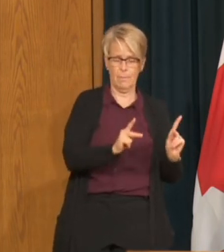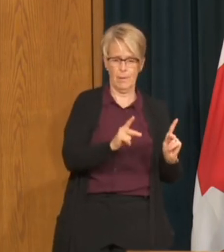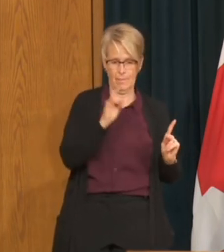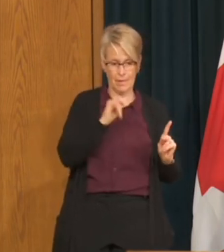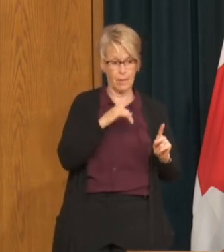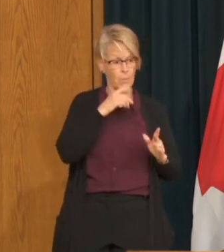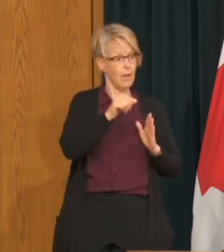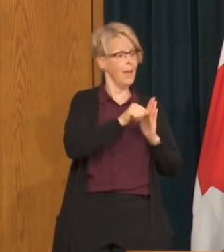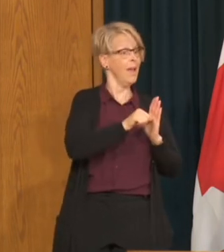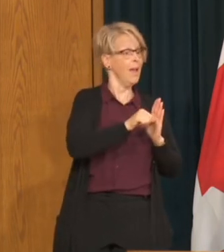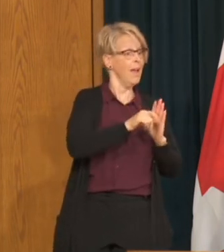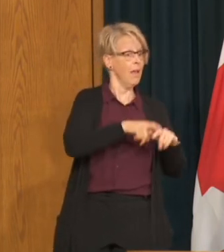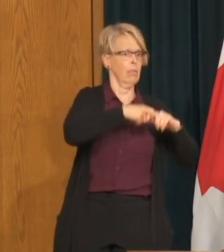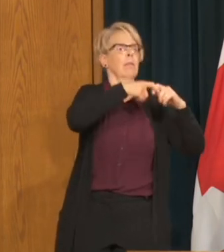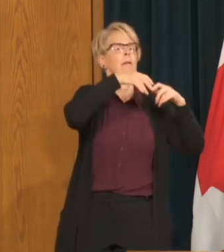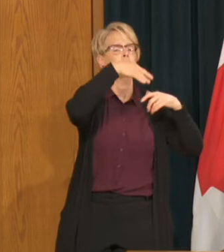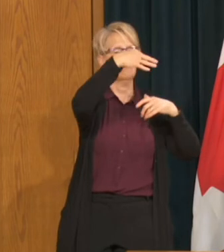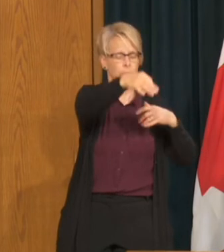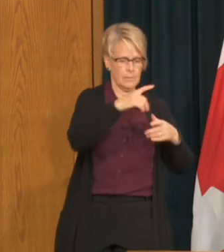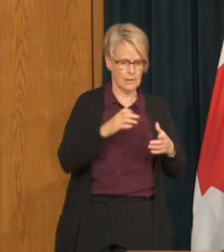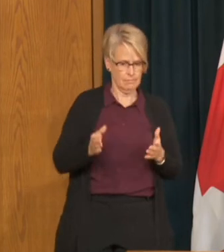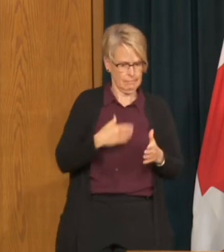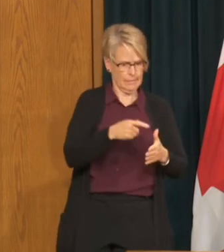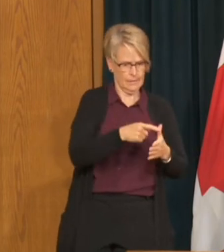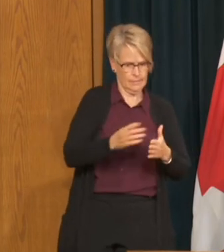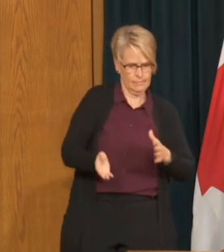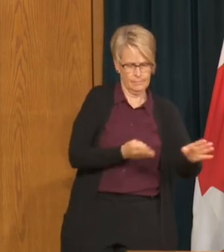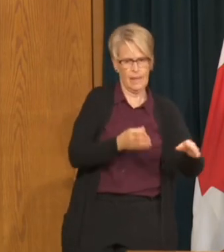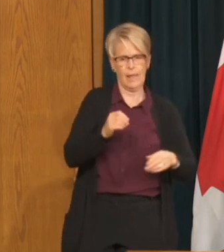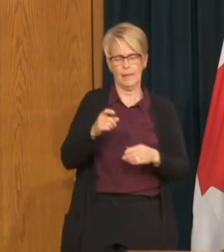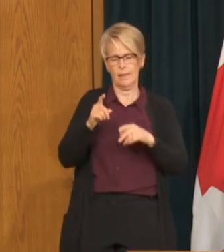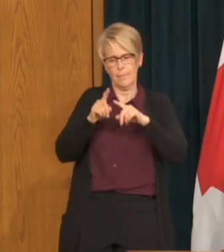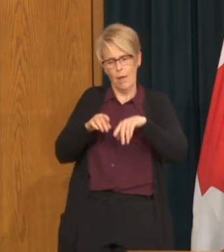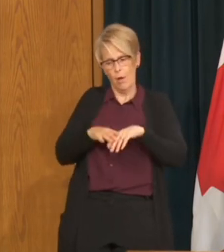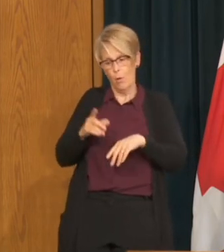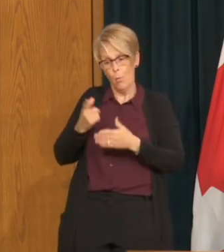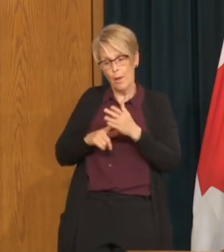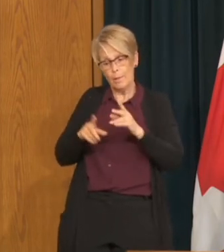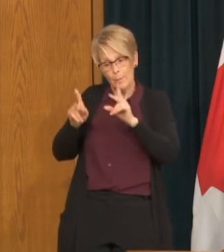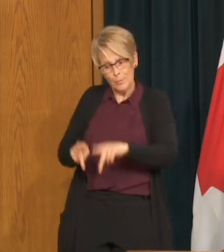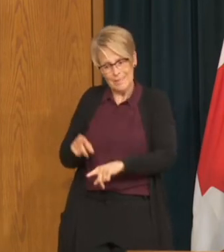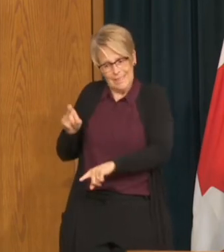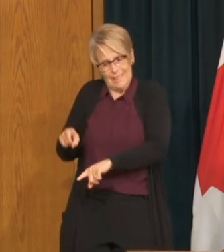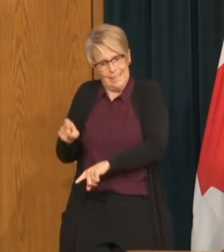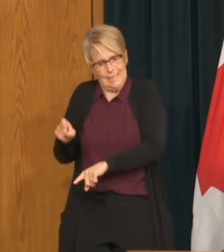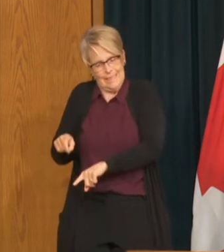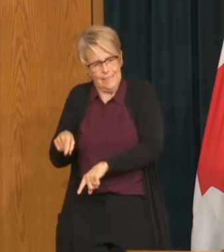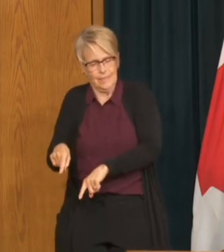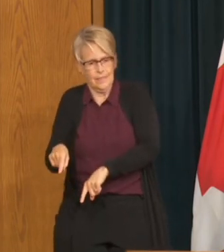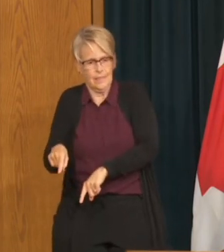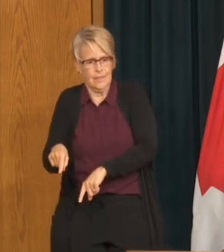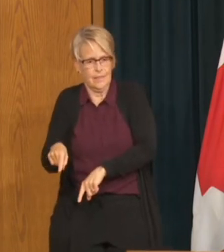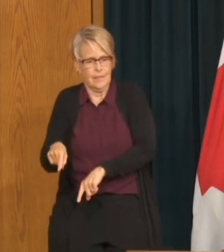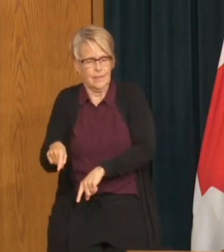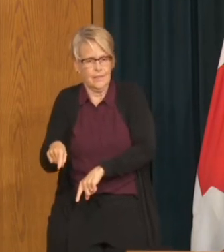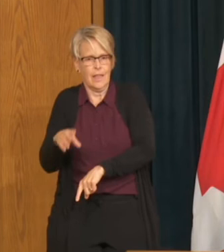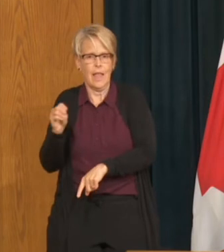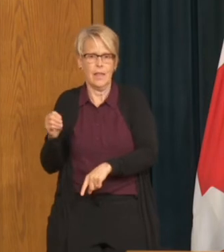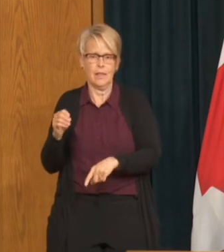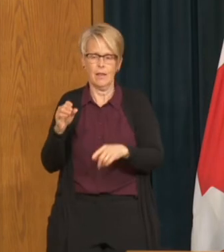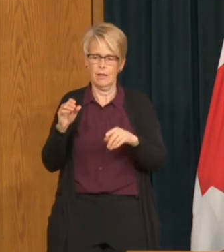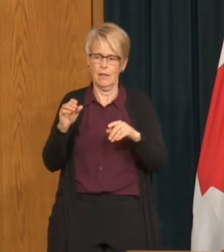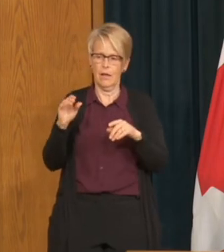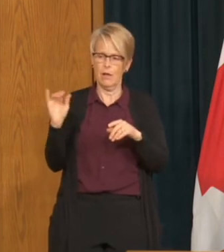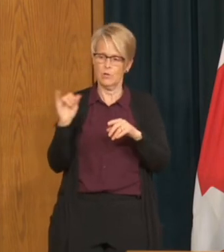procedures postponed already, but also be built on based on the need of the patient and the ability of the system